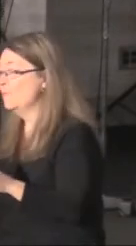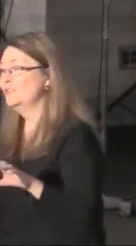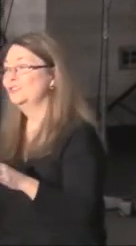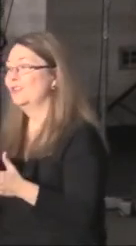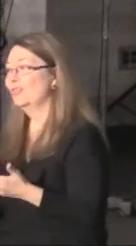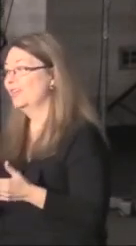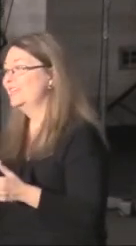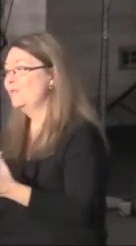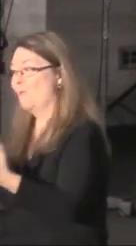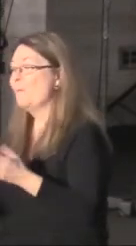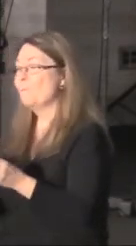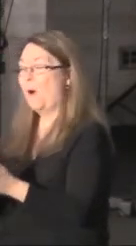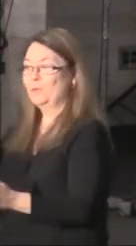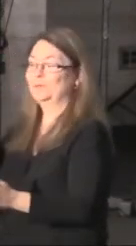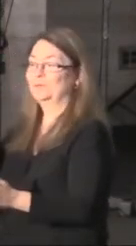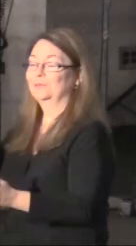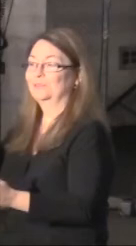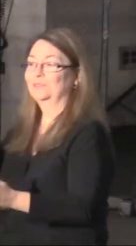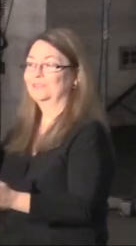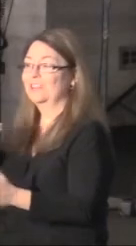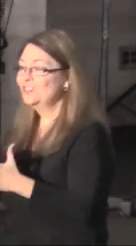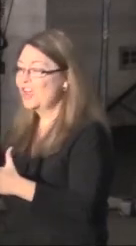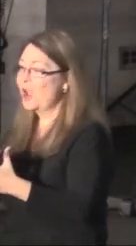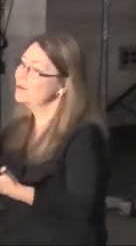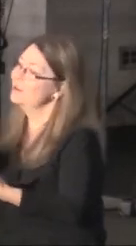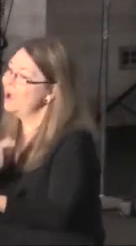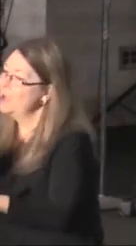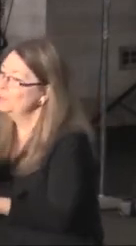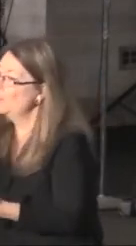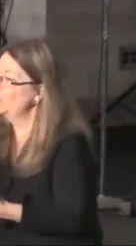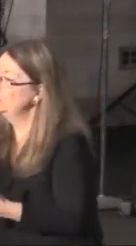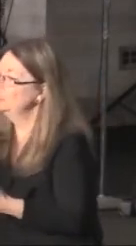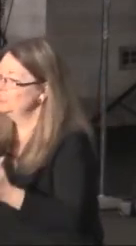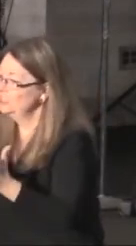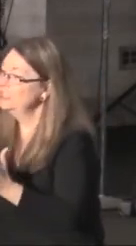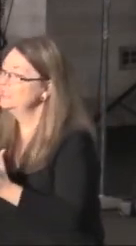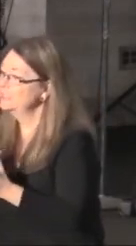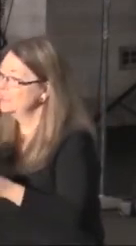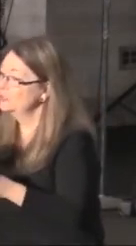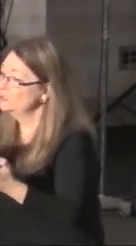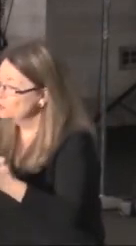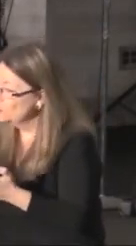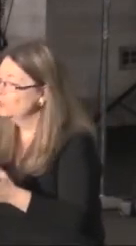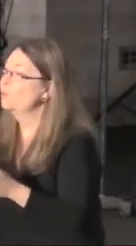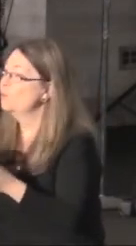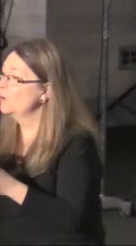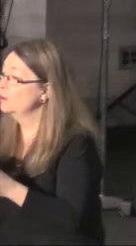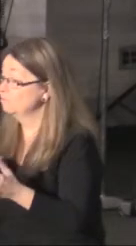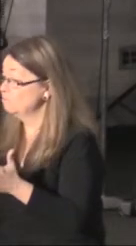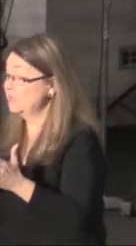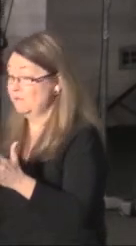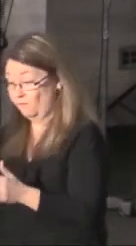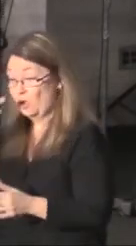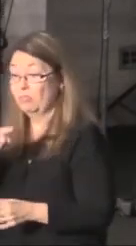thing that he wanted most. Sharing the gospel, preaching Jesus in truth and word. Now, what did this mean